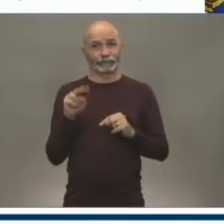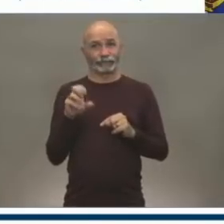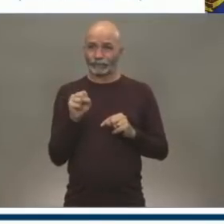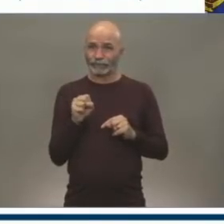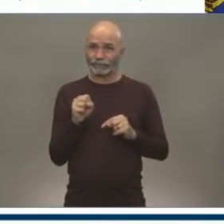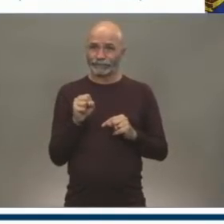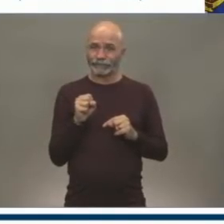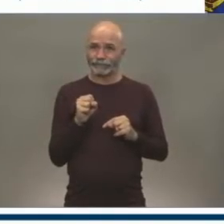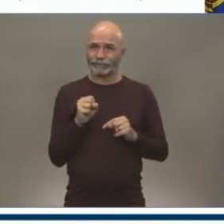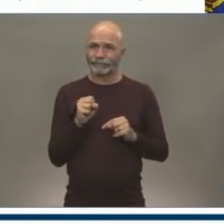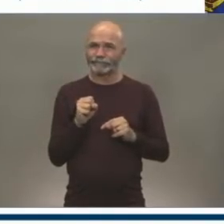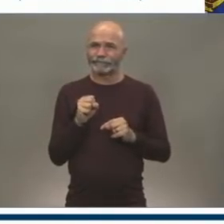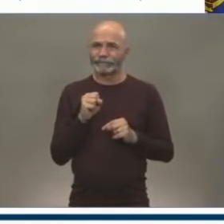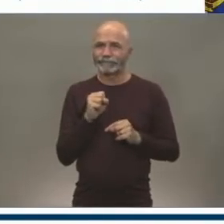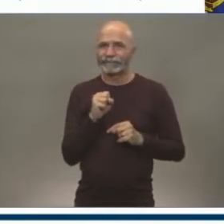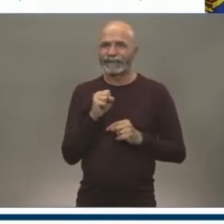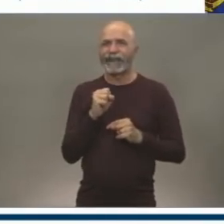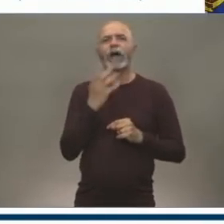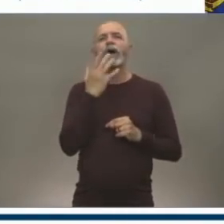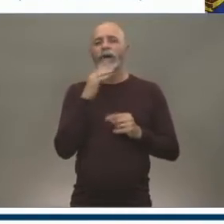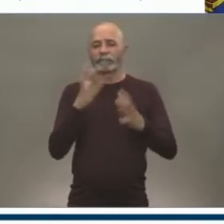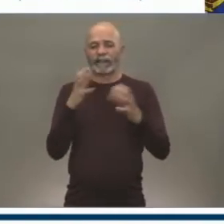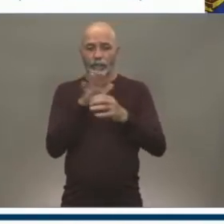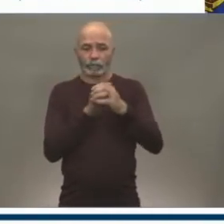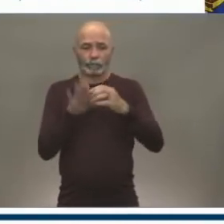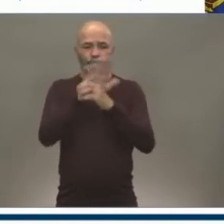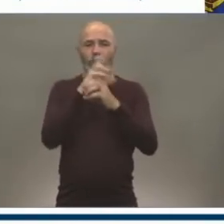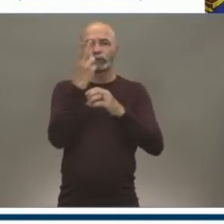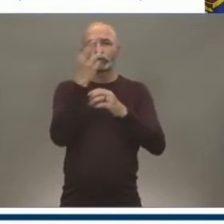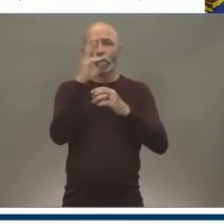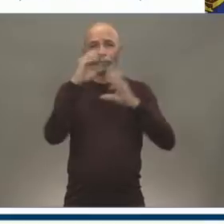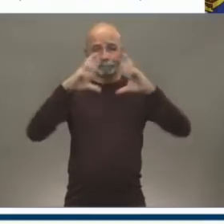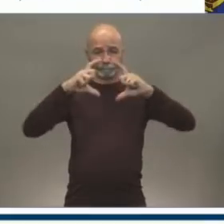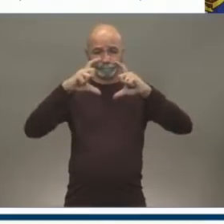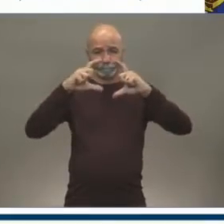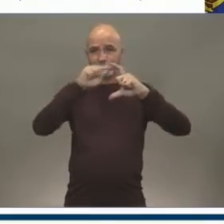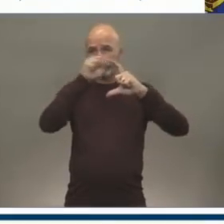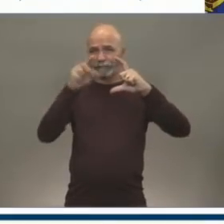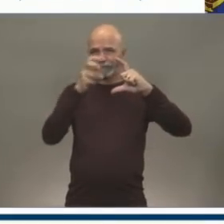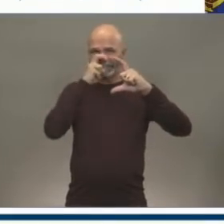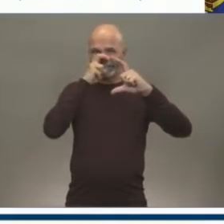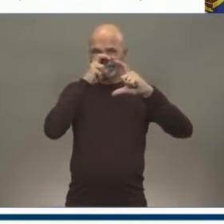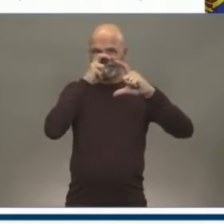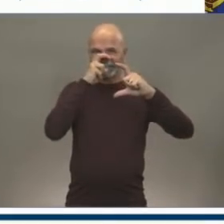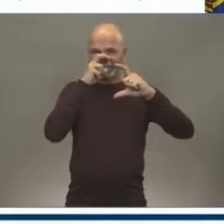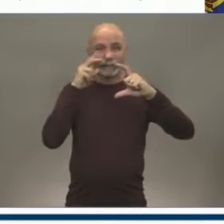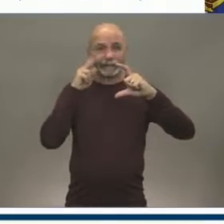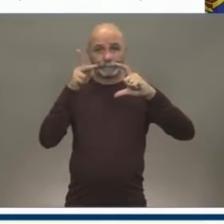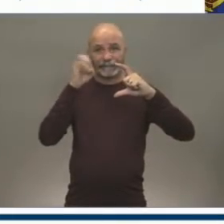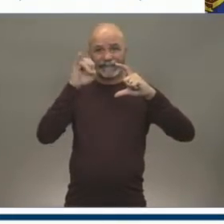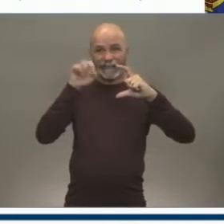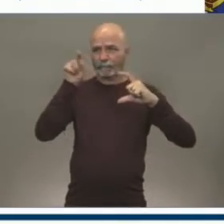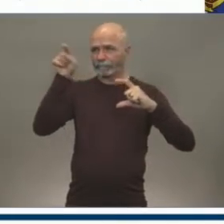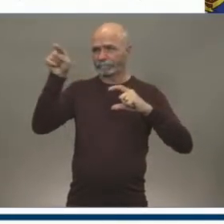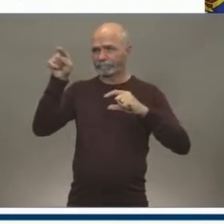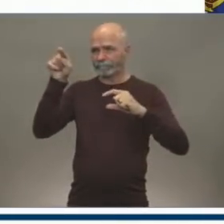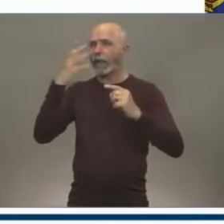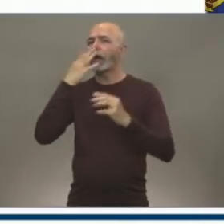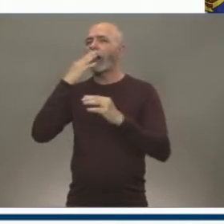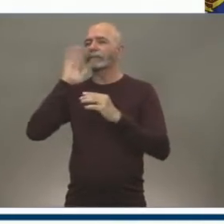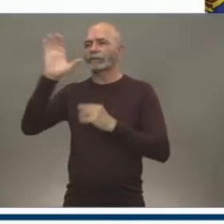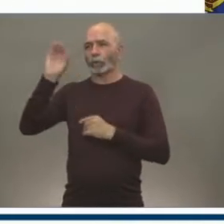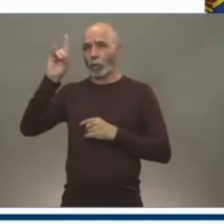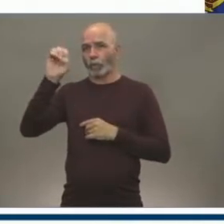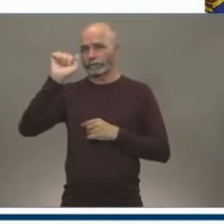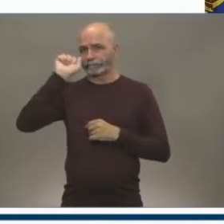talked about the HRM, a part of it being under tougher restrictions. PEI uses a color code as well. I'm just wondering, for the sake